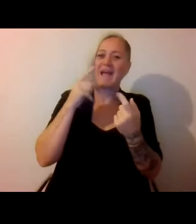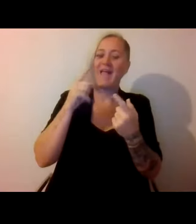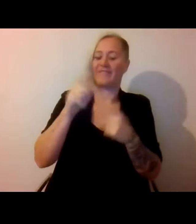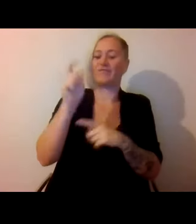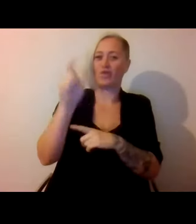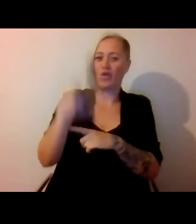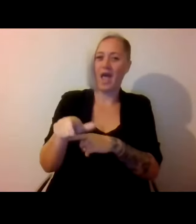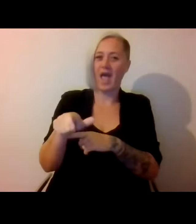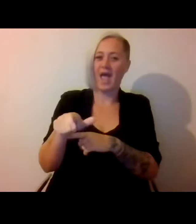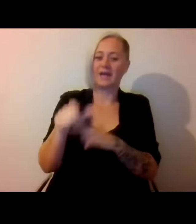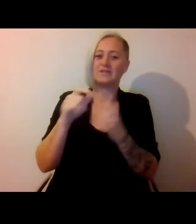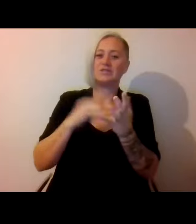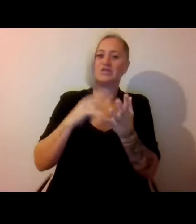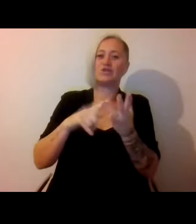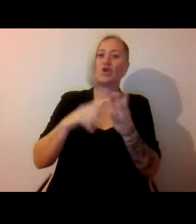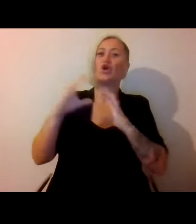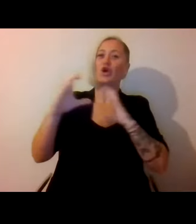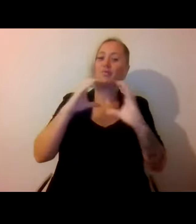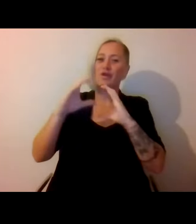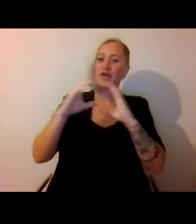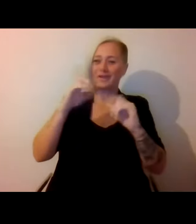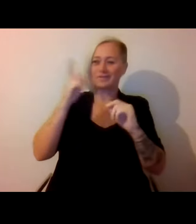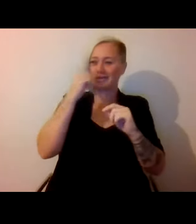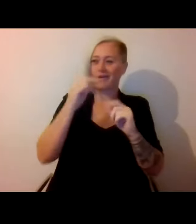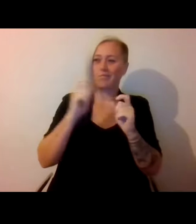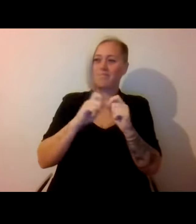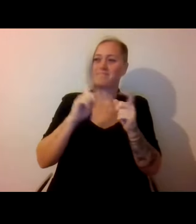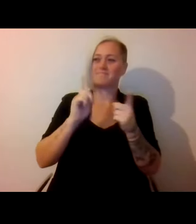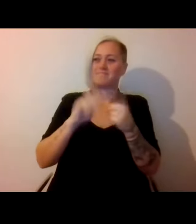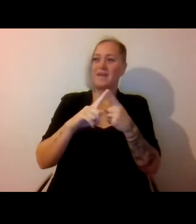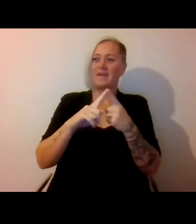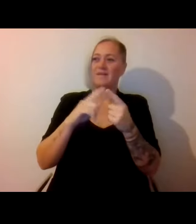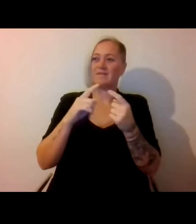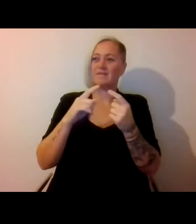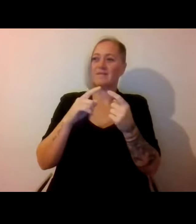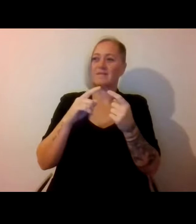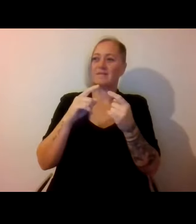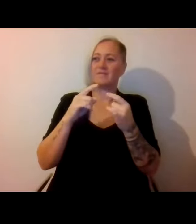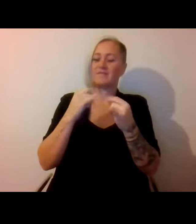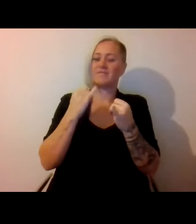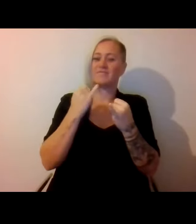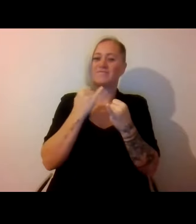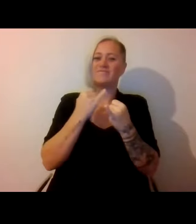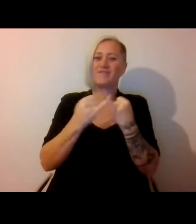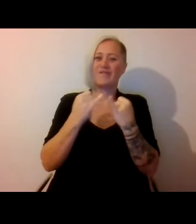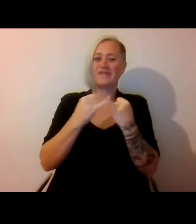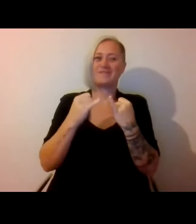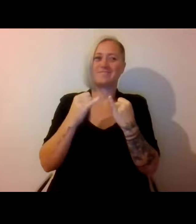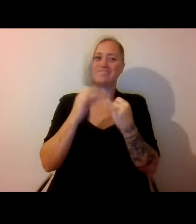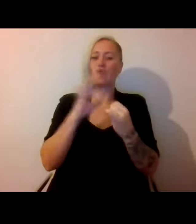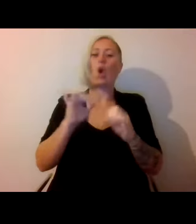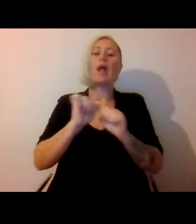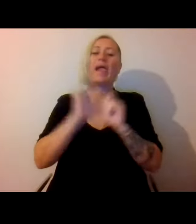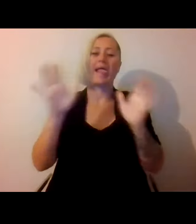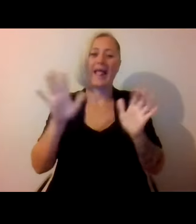So communication can be very very unclear and not